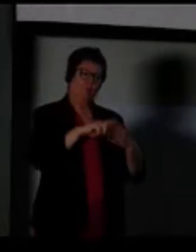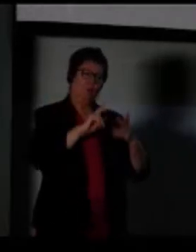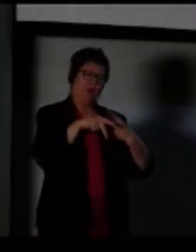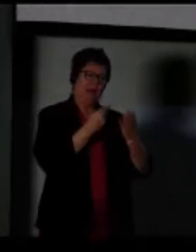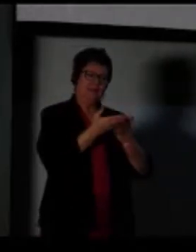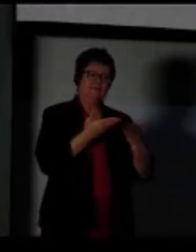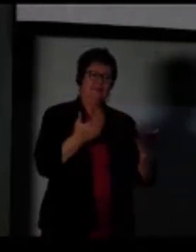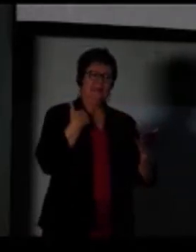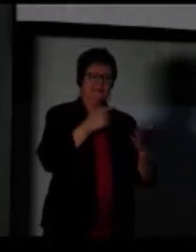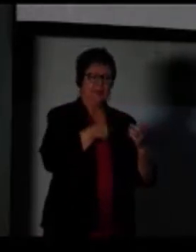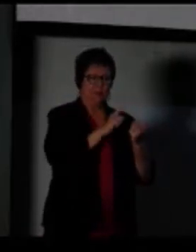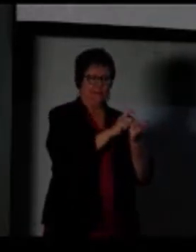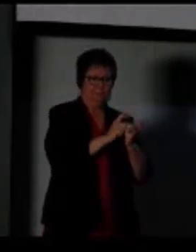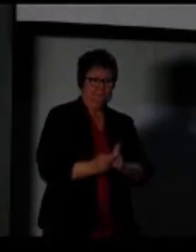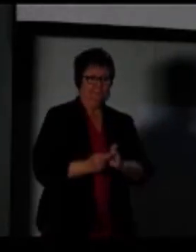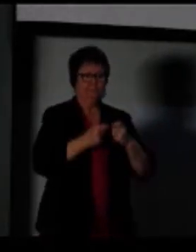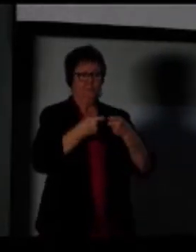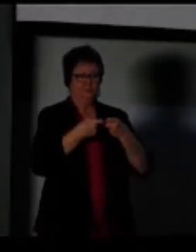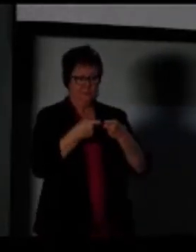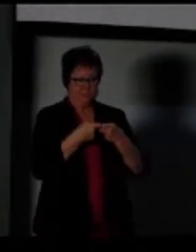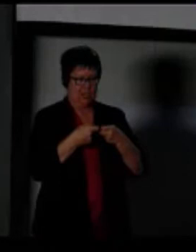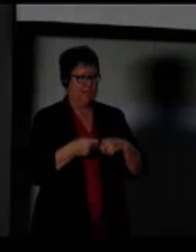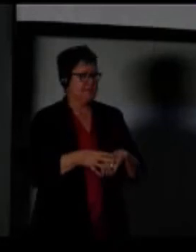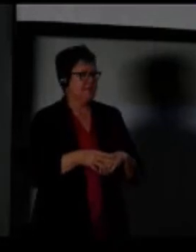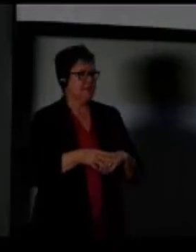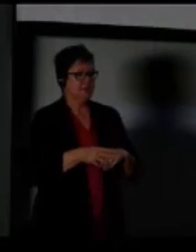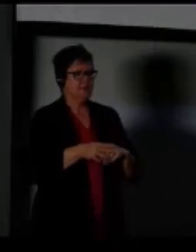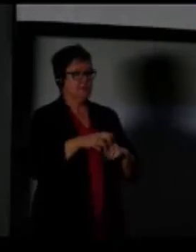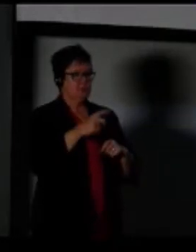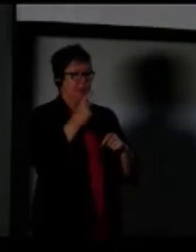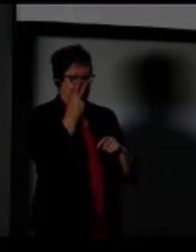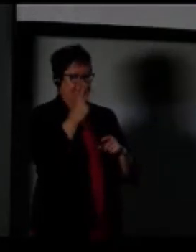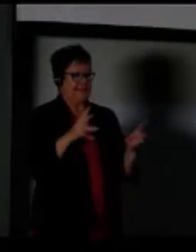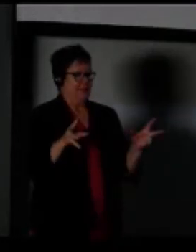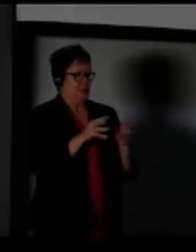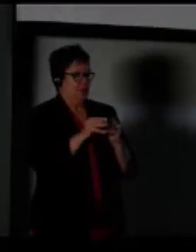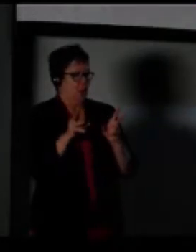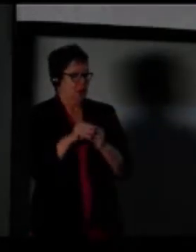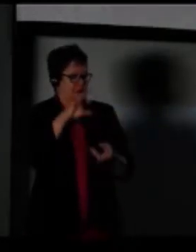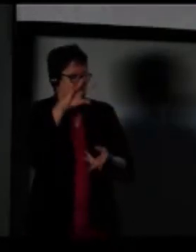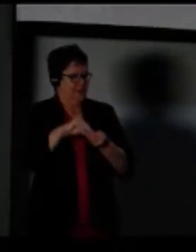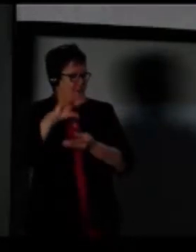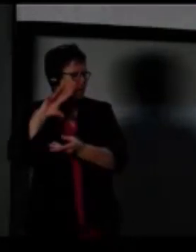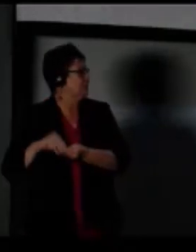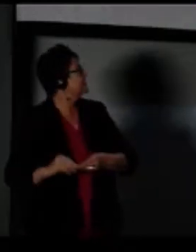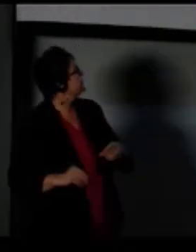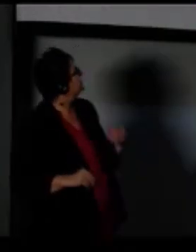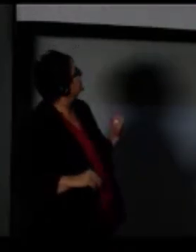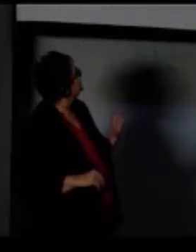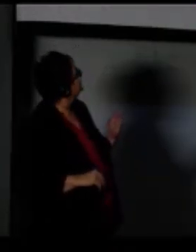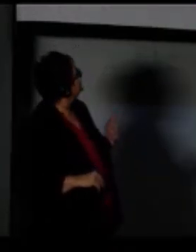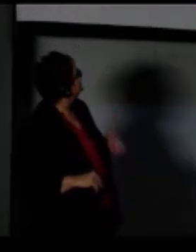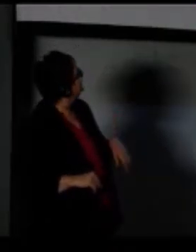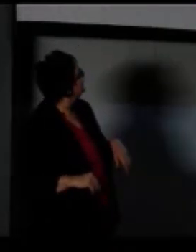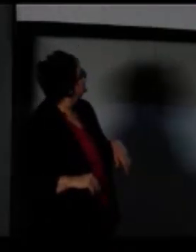we digitized, and you can read the totals up there. But we started off